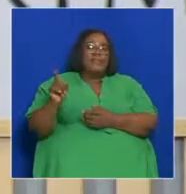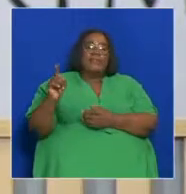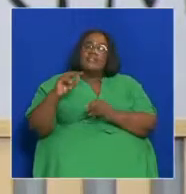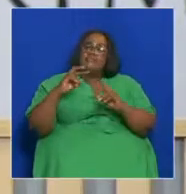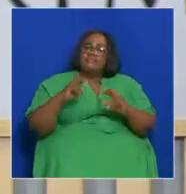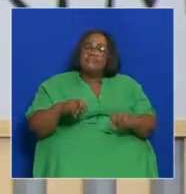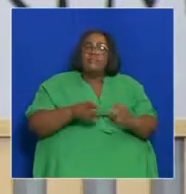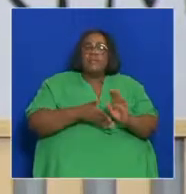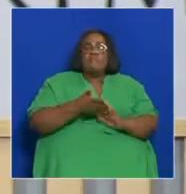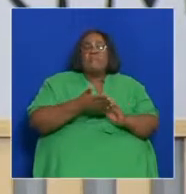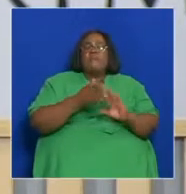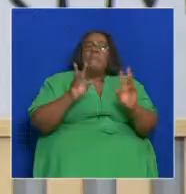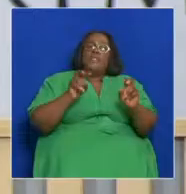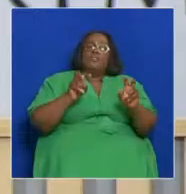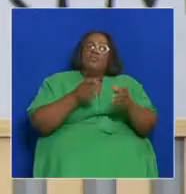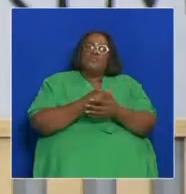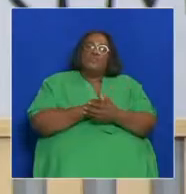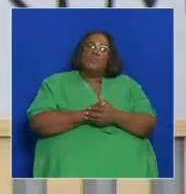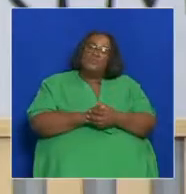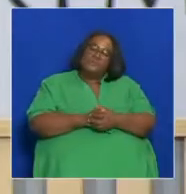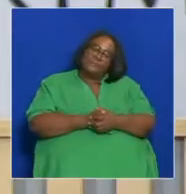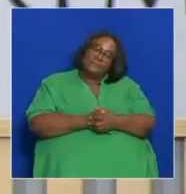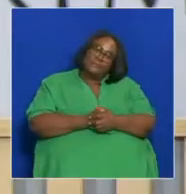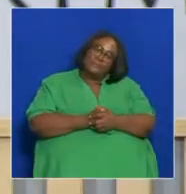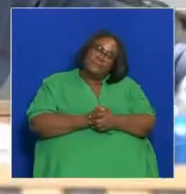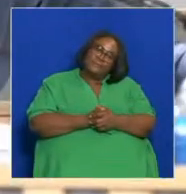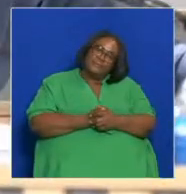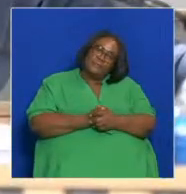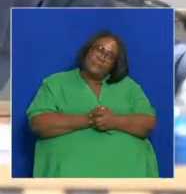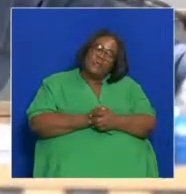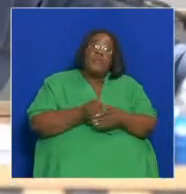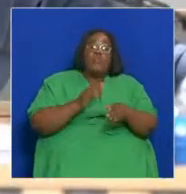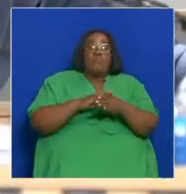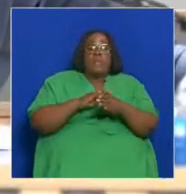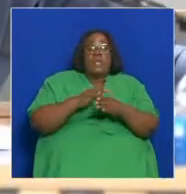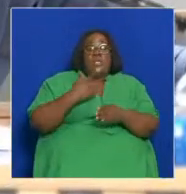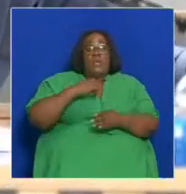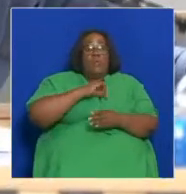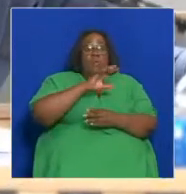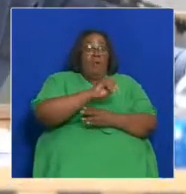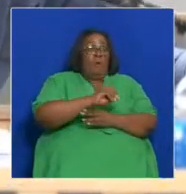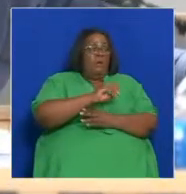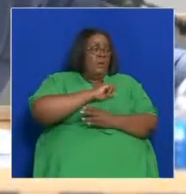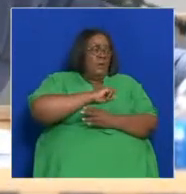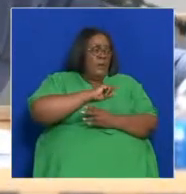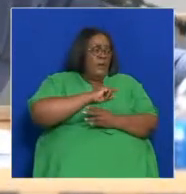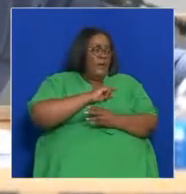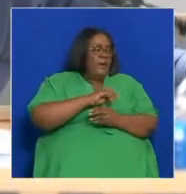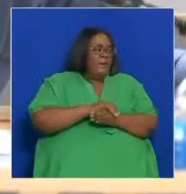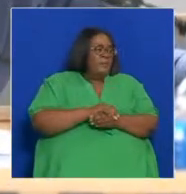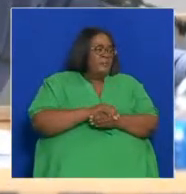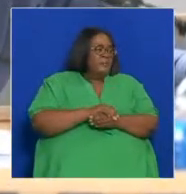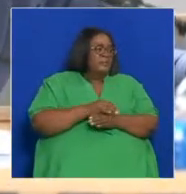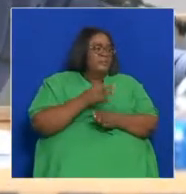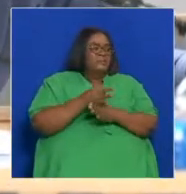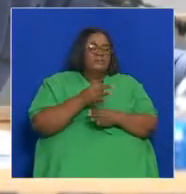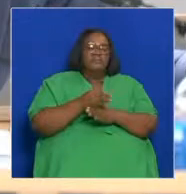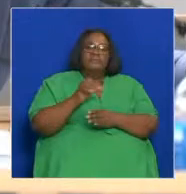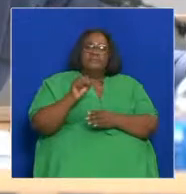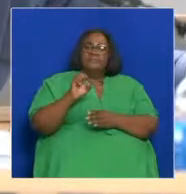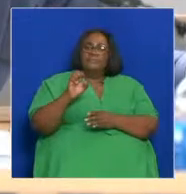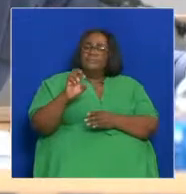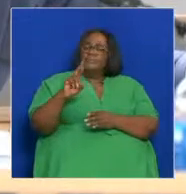that investigators do. And the reason we are asking this is because Mr. Serunia, Peter